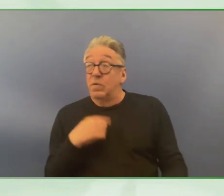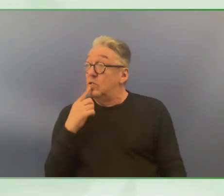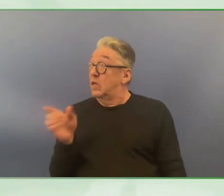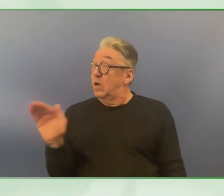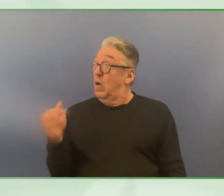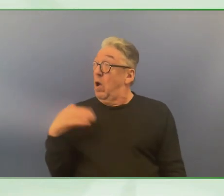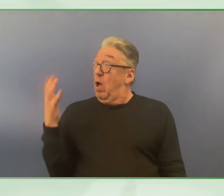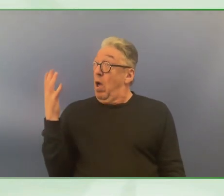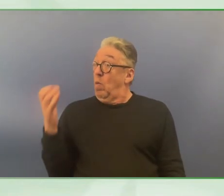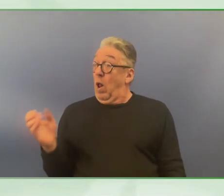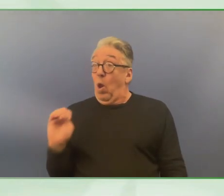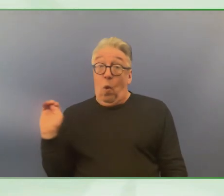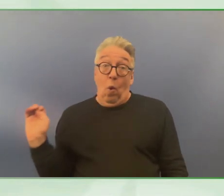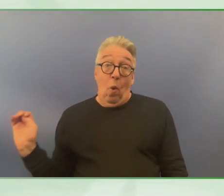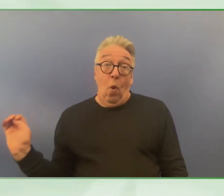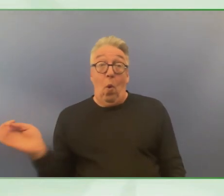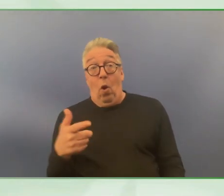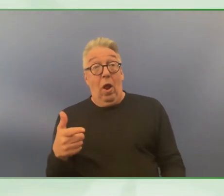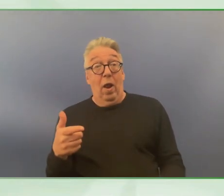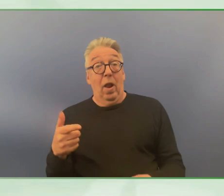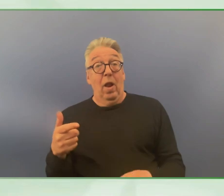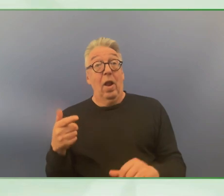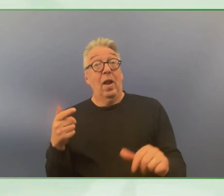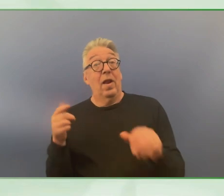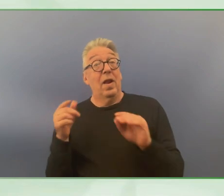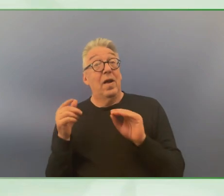the executive education to be accessible.